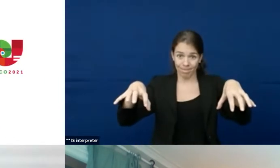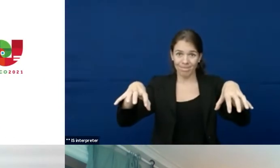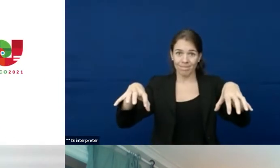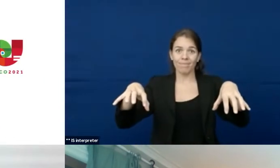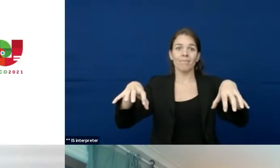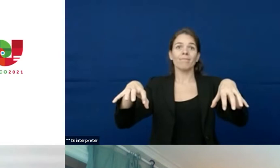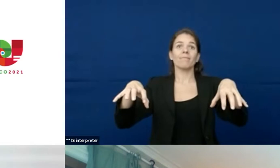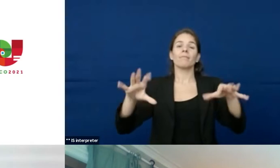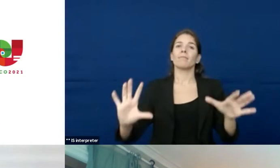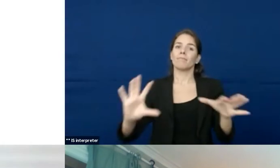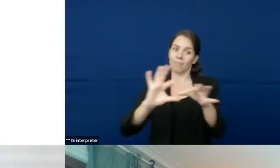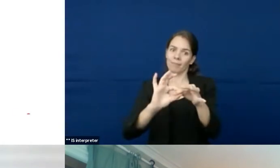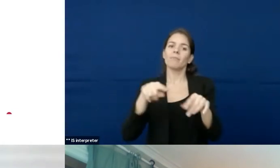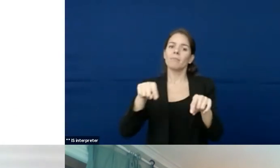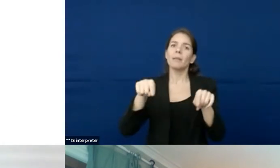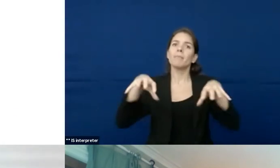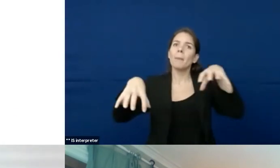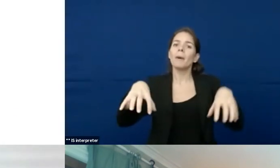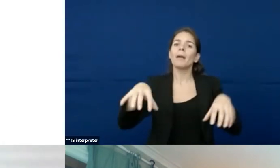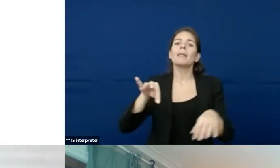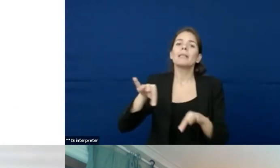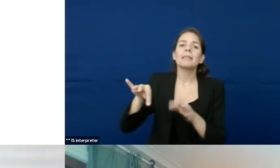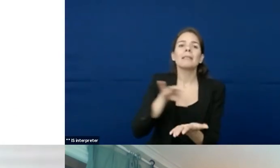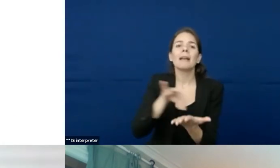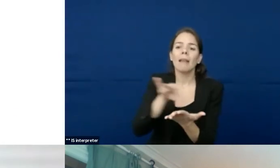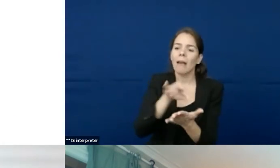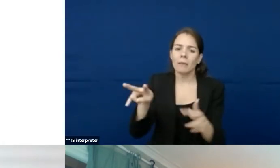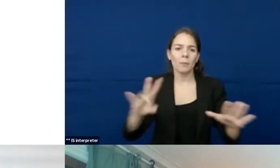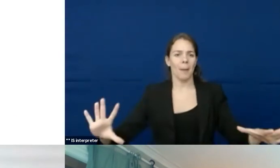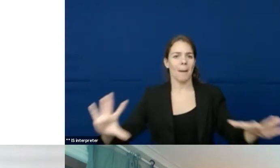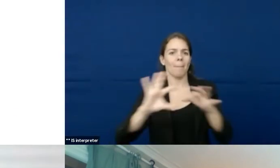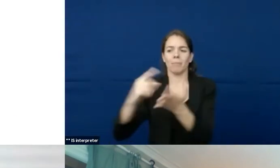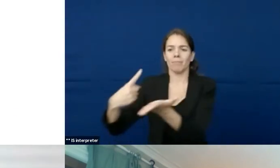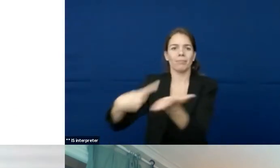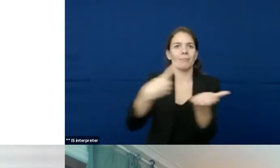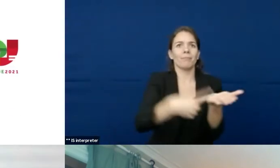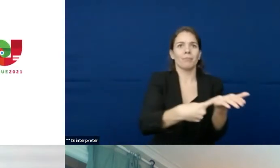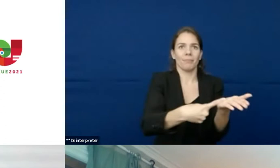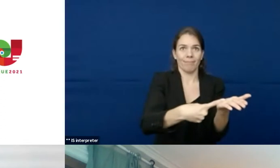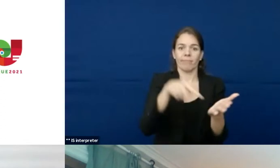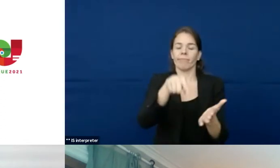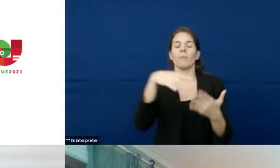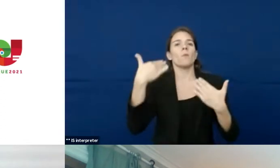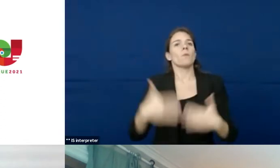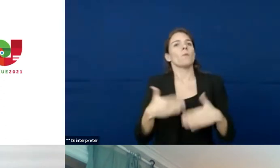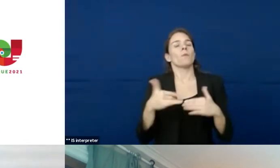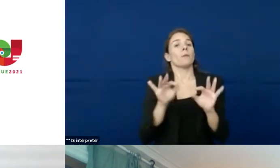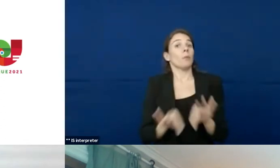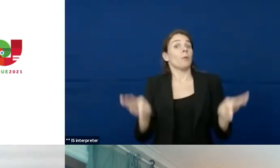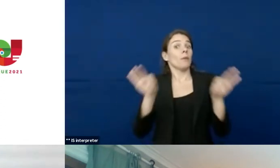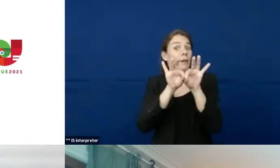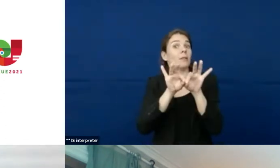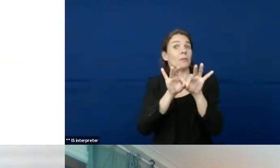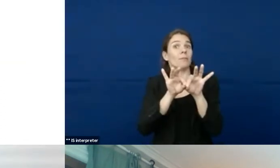to have a multi-sectoral approach in order to have the results and sustainable results. And